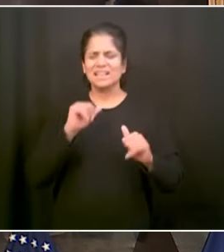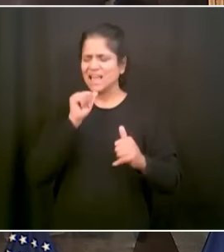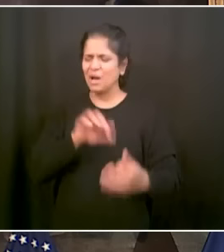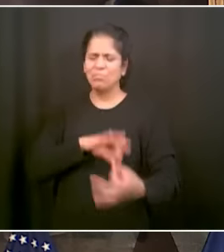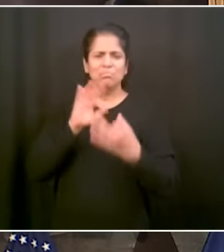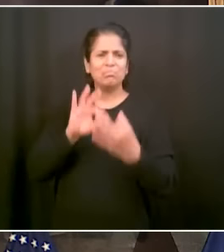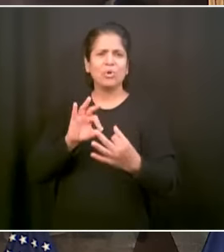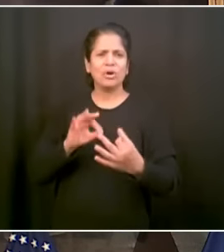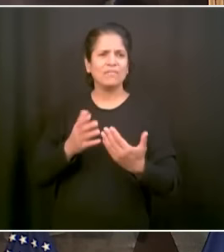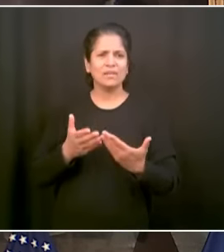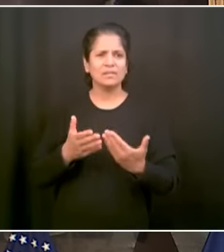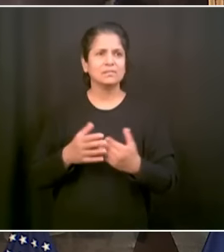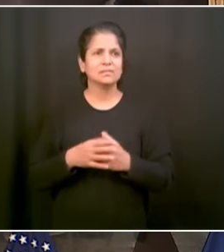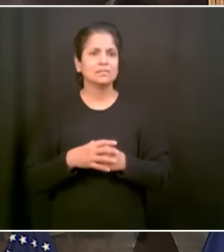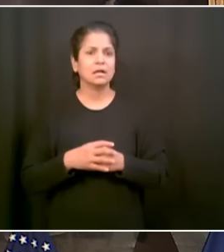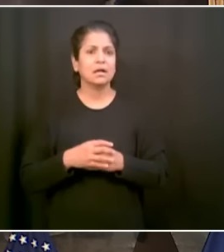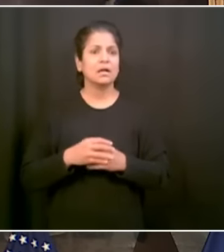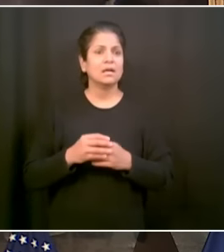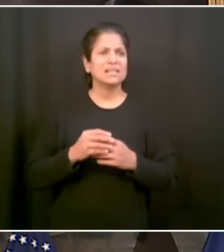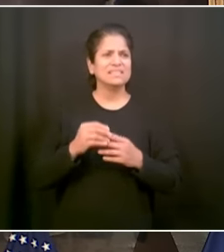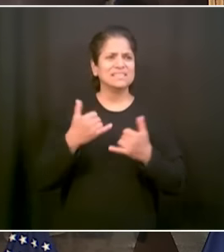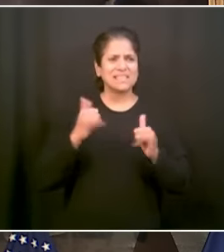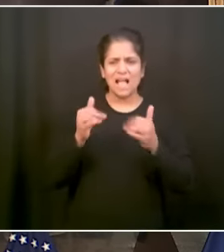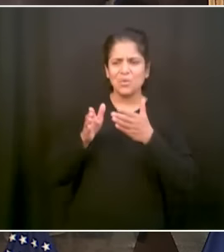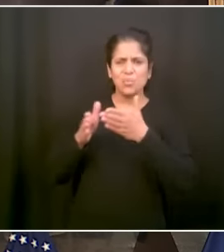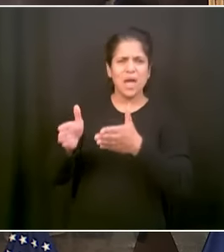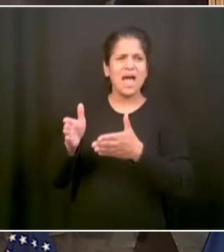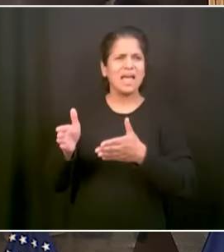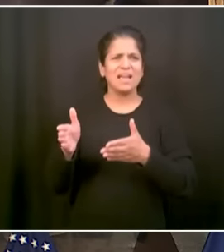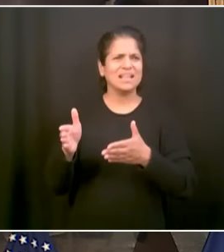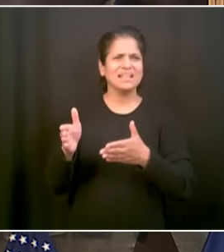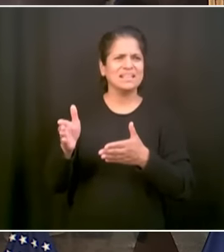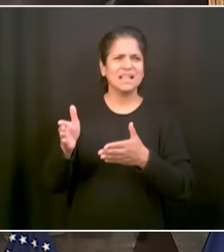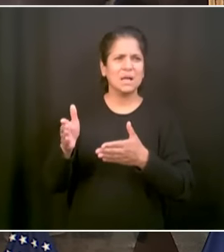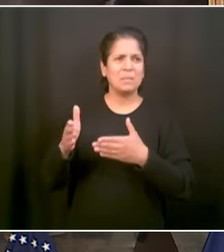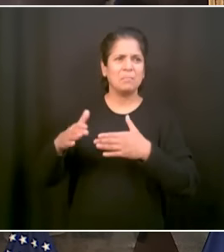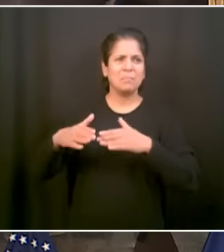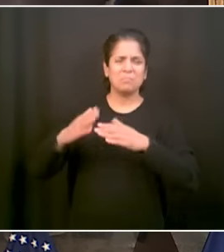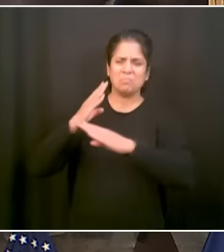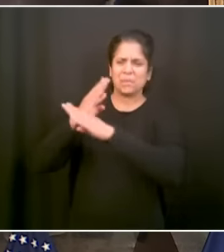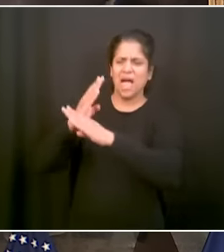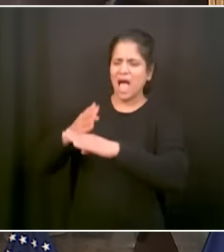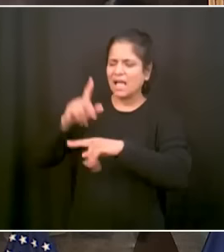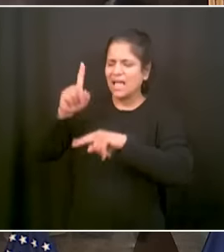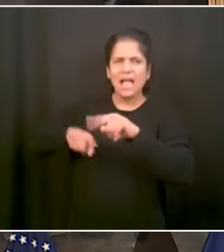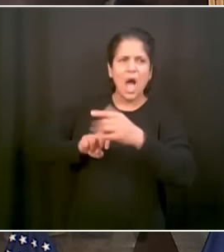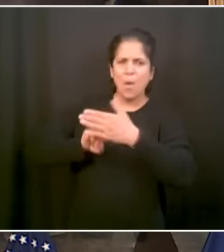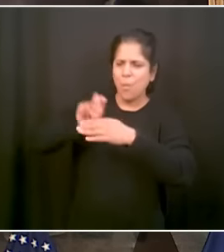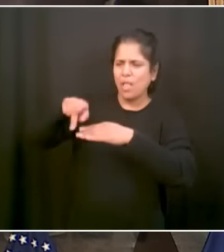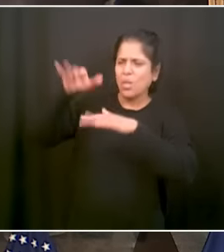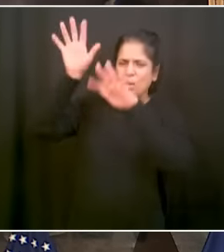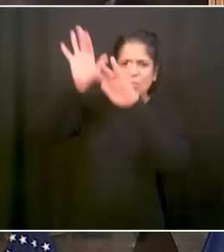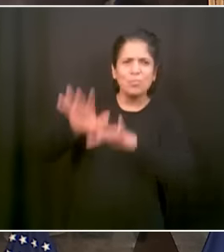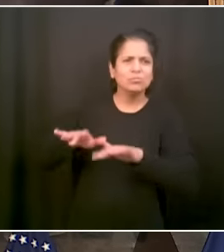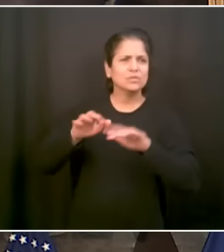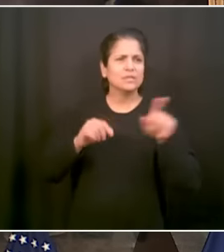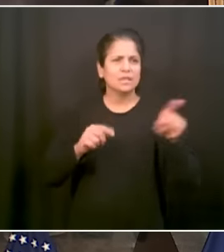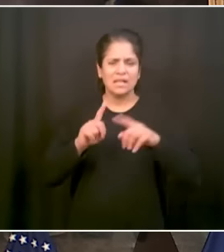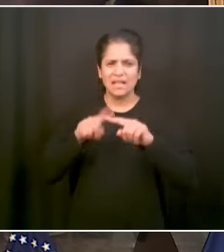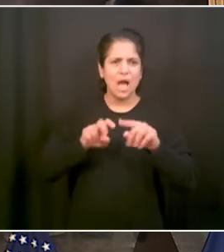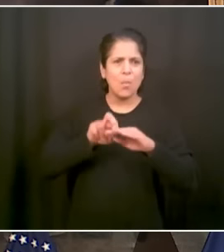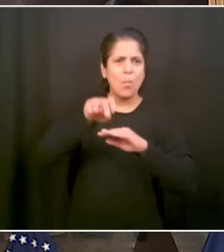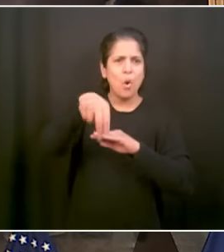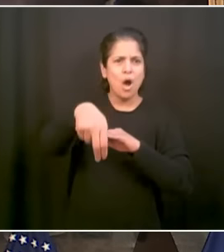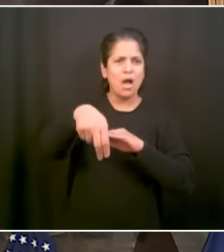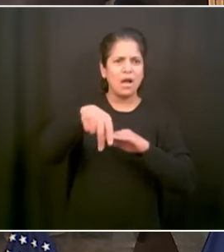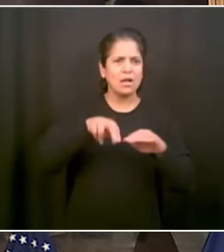are impassable, bus stops are a mess. Snow plows are plowing snow back onto the crosswalk, and then the property owners are shoveling it